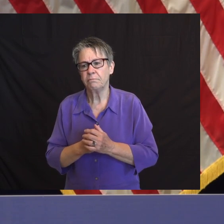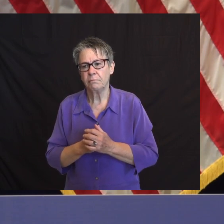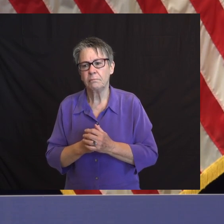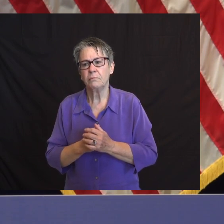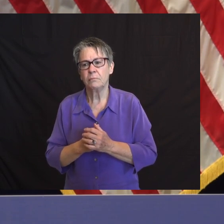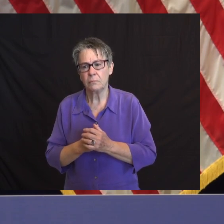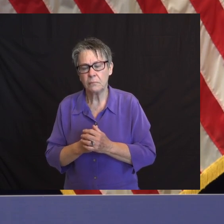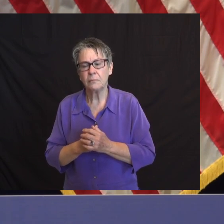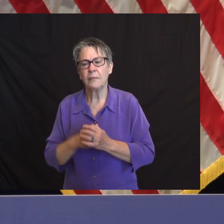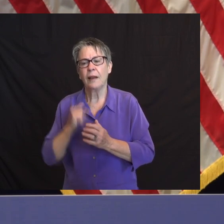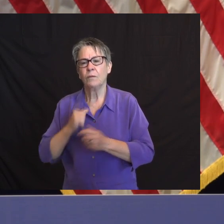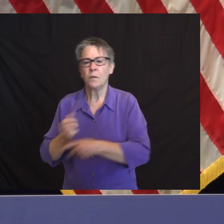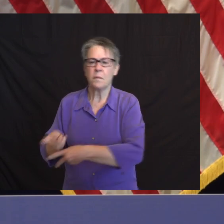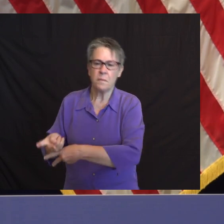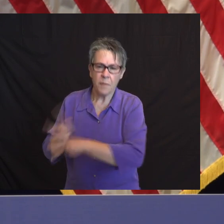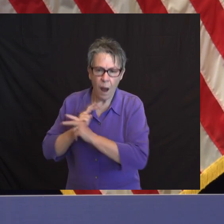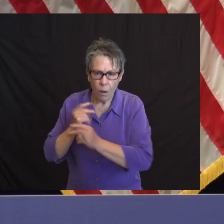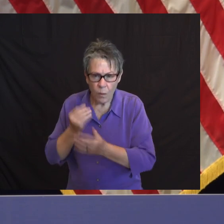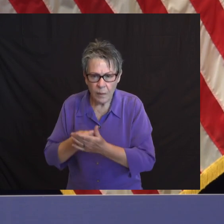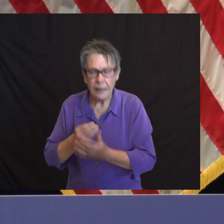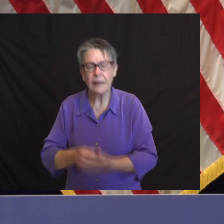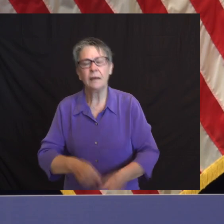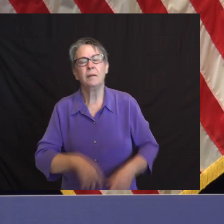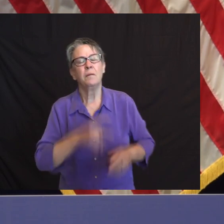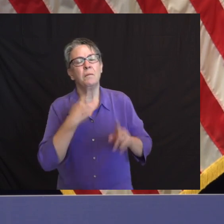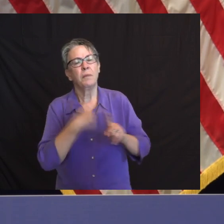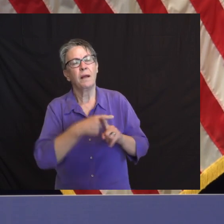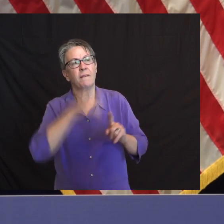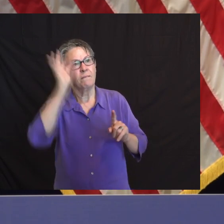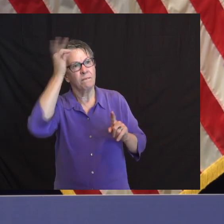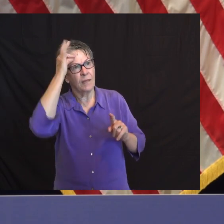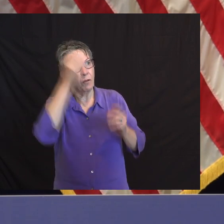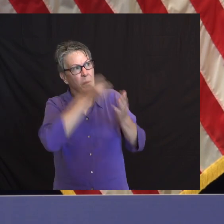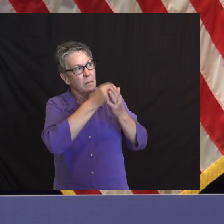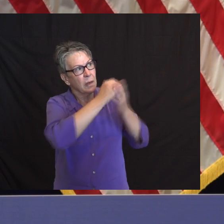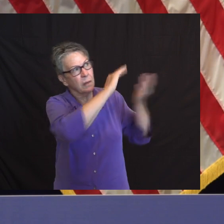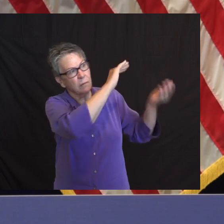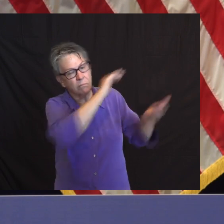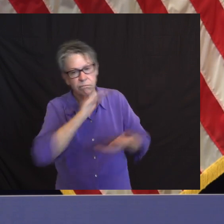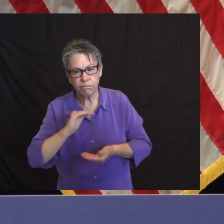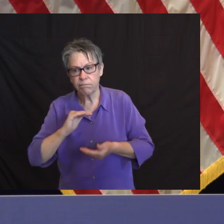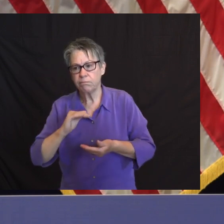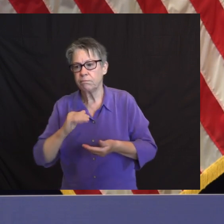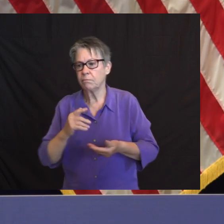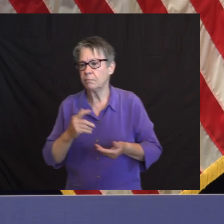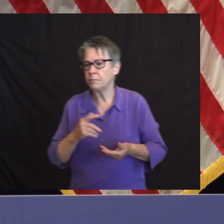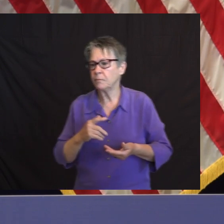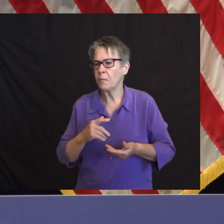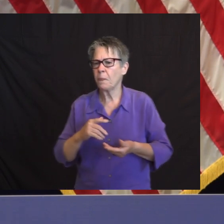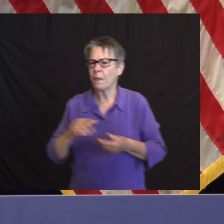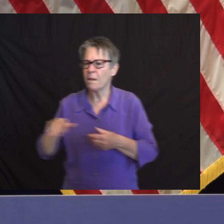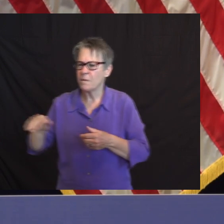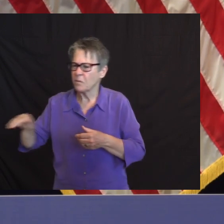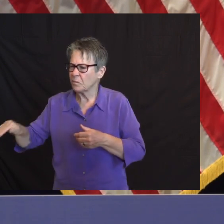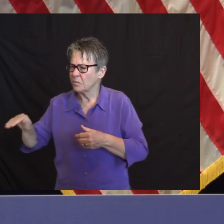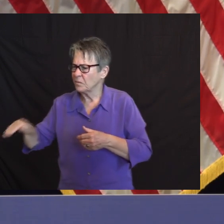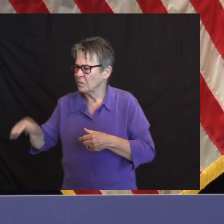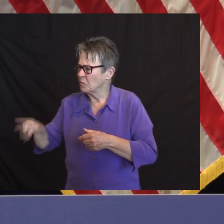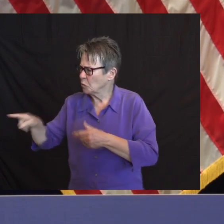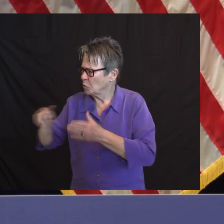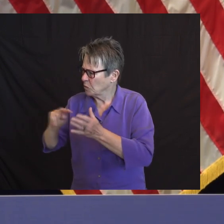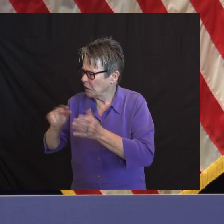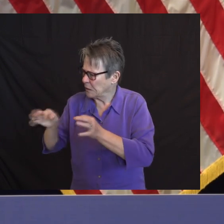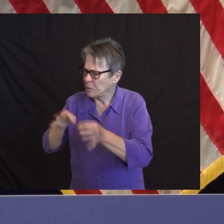specific. This is as good an example as any specific to NJ Transit. Could you just address real quick full service, staffing, and